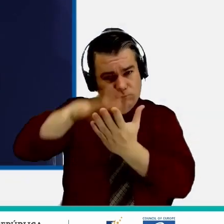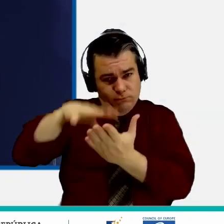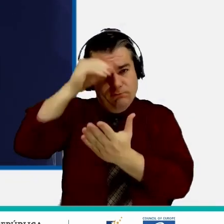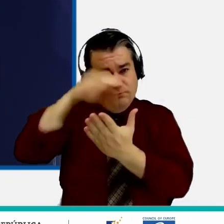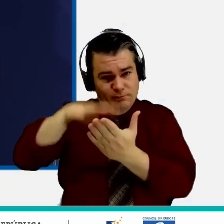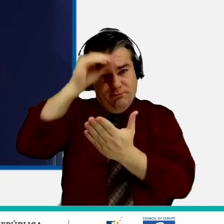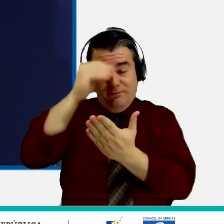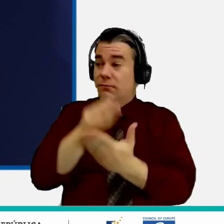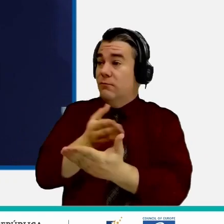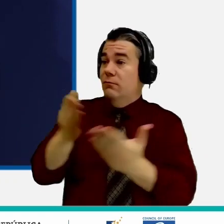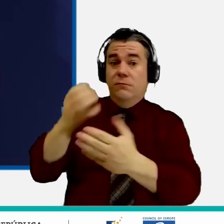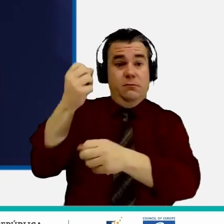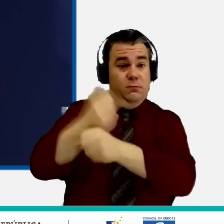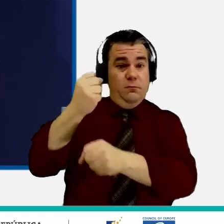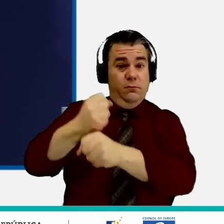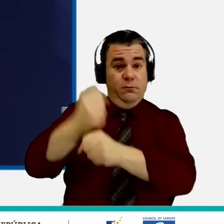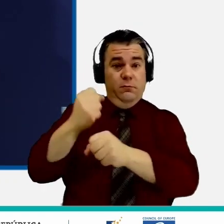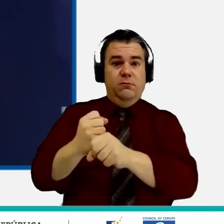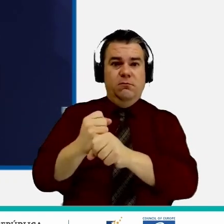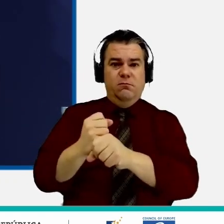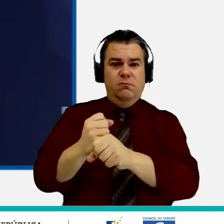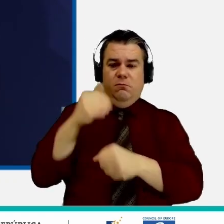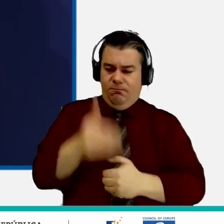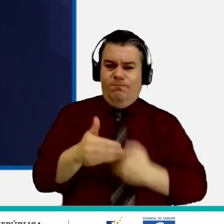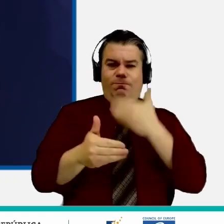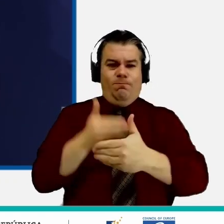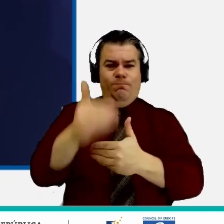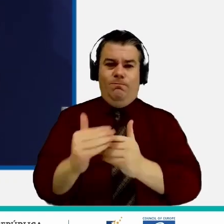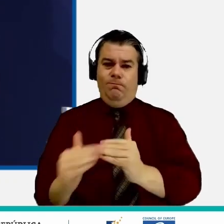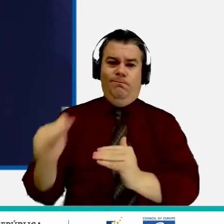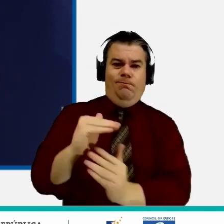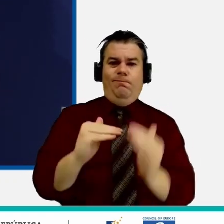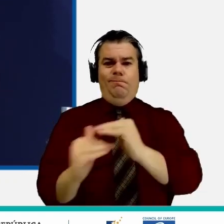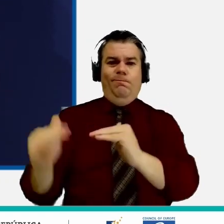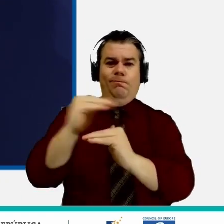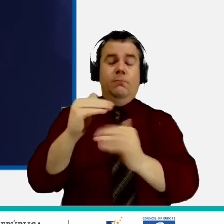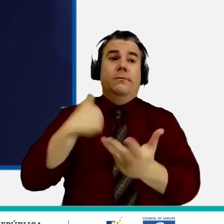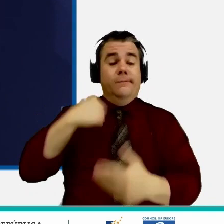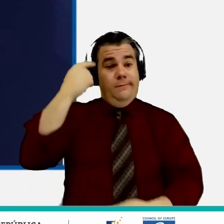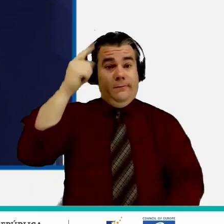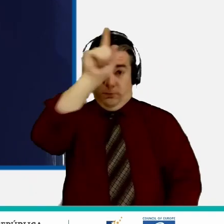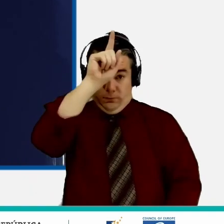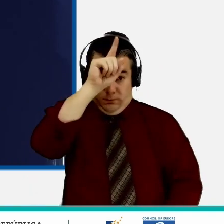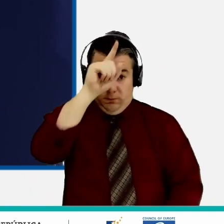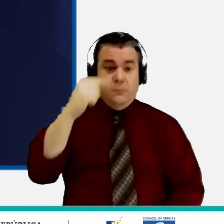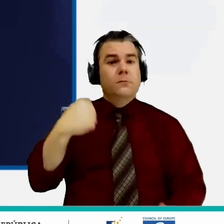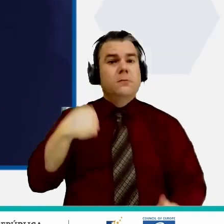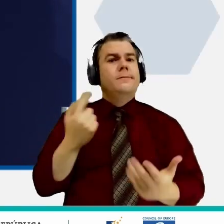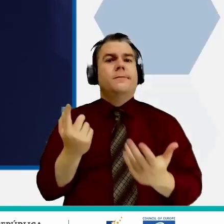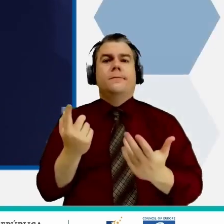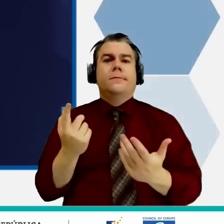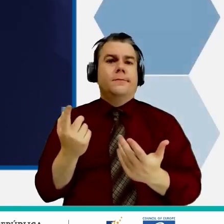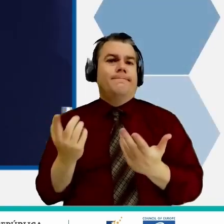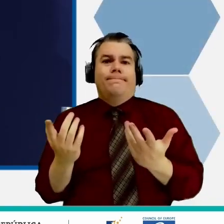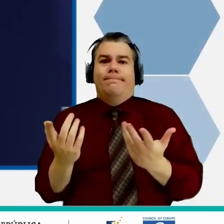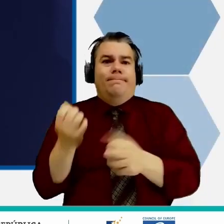workers to build up that resilient infrastructure. And at least from Germany, I know that we do already have a lack of skilled workers